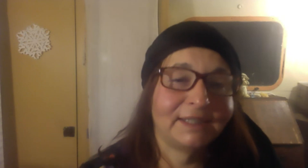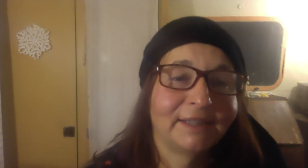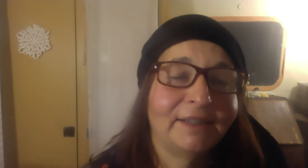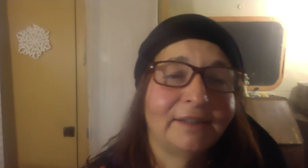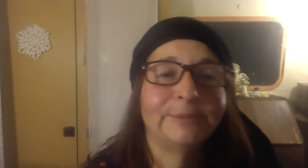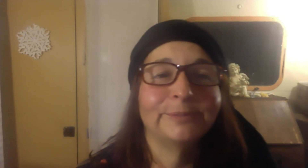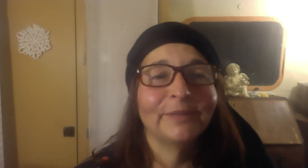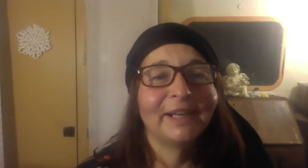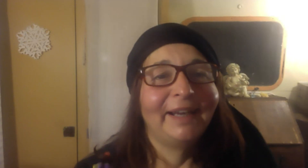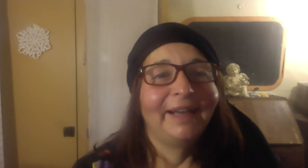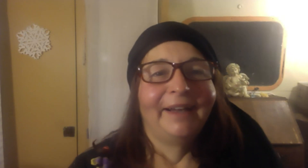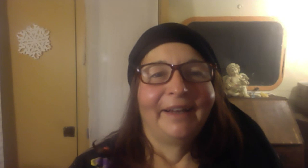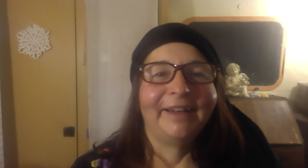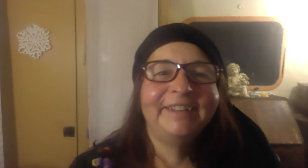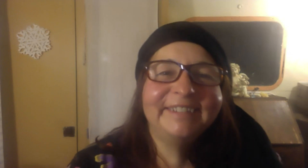It's intended.